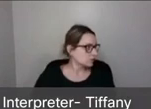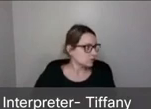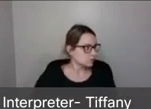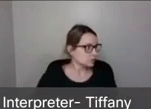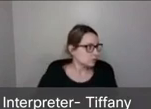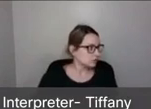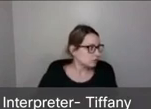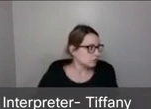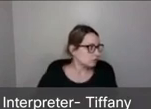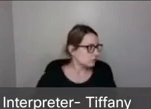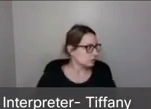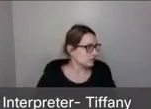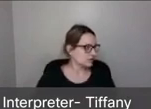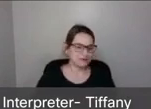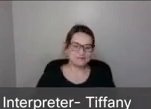Eric.